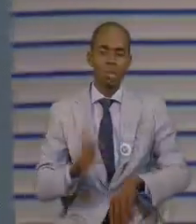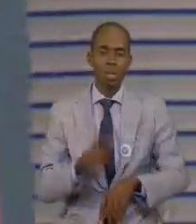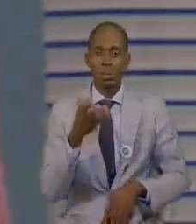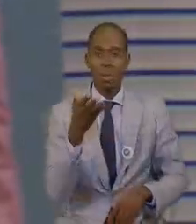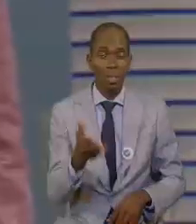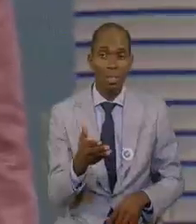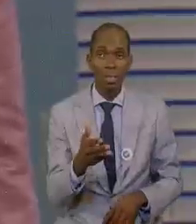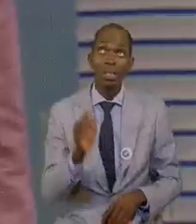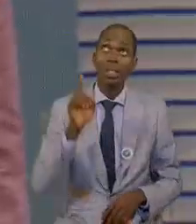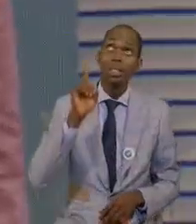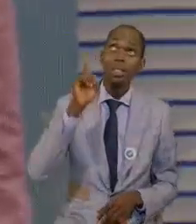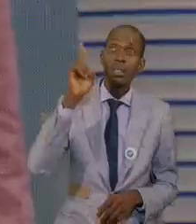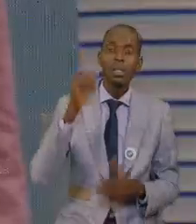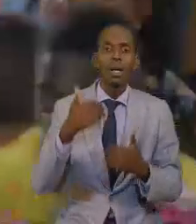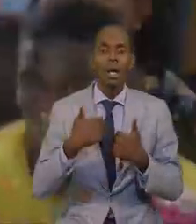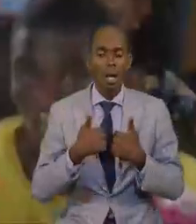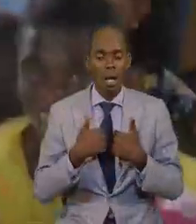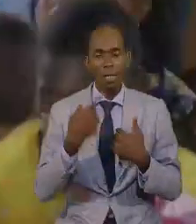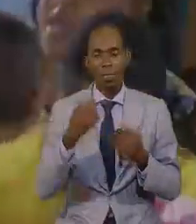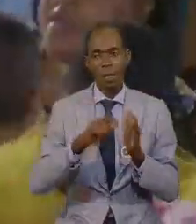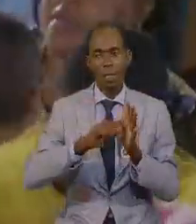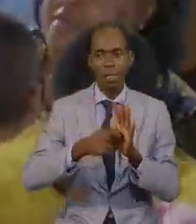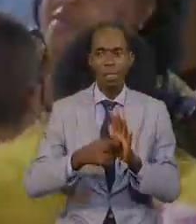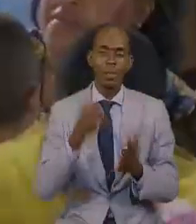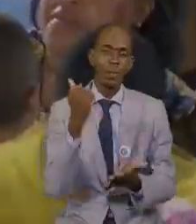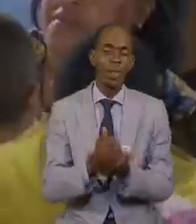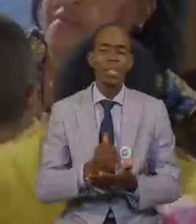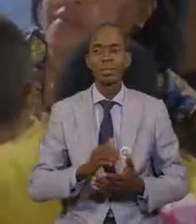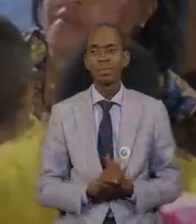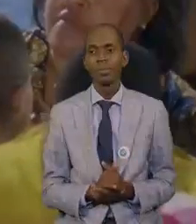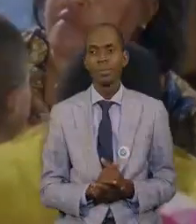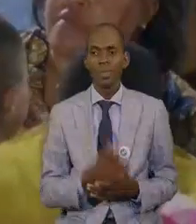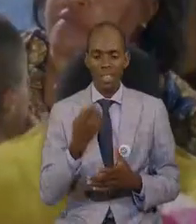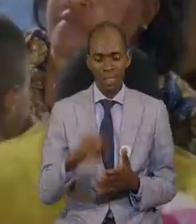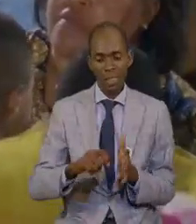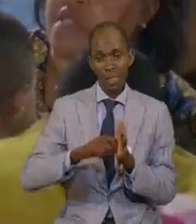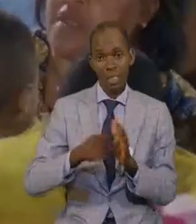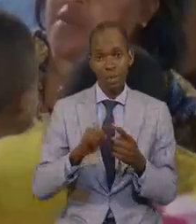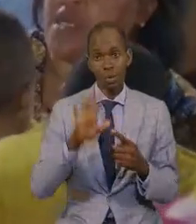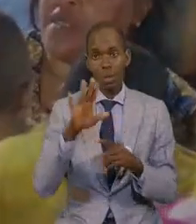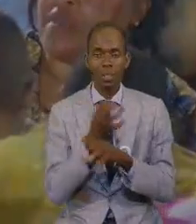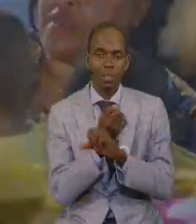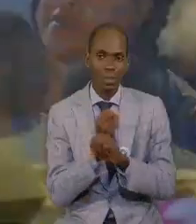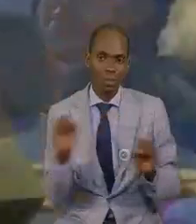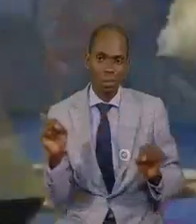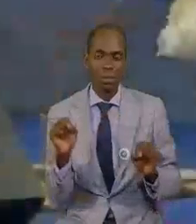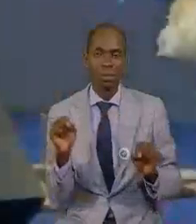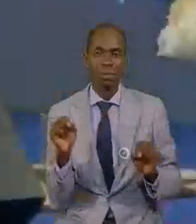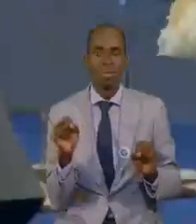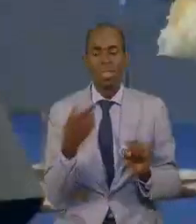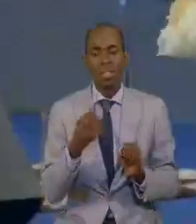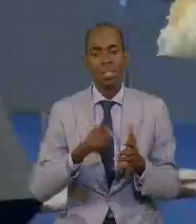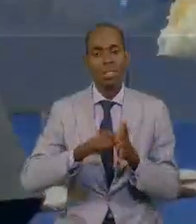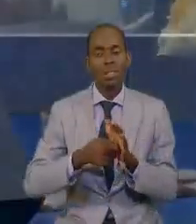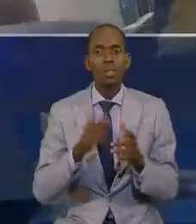He has the key. The key to your salvation. The key to